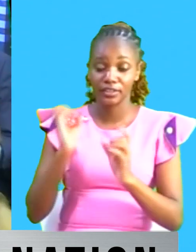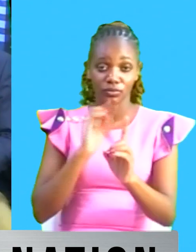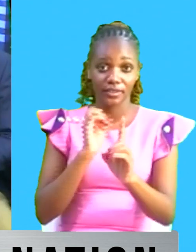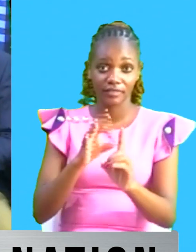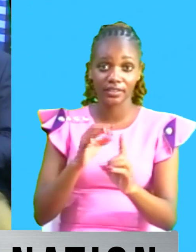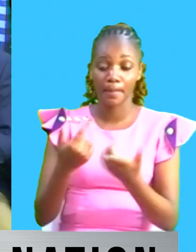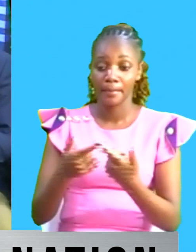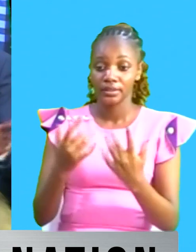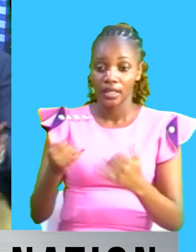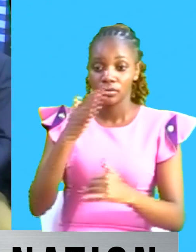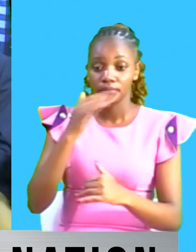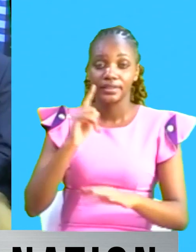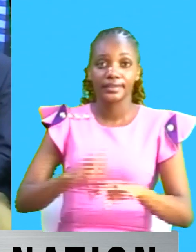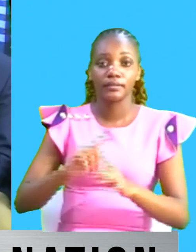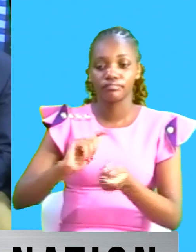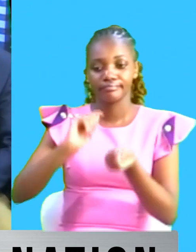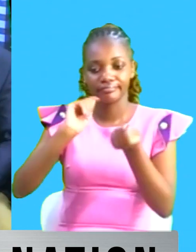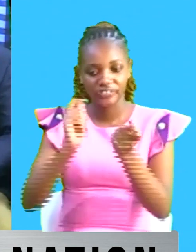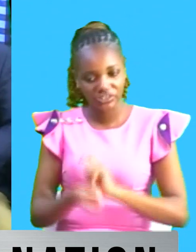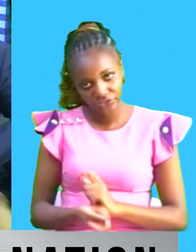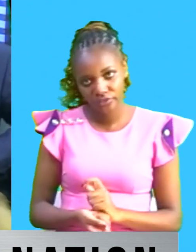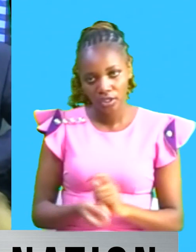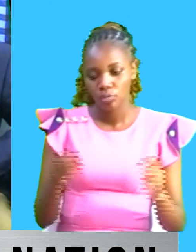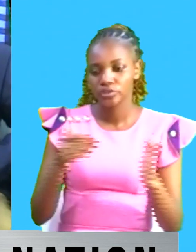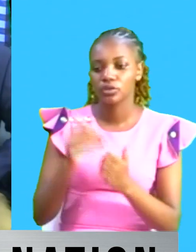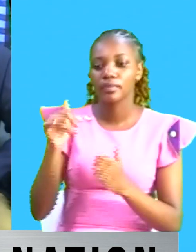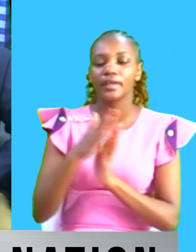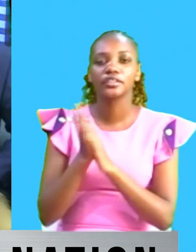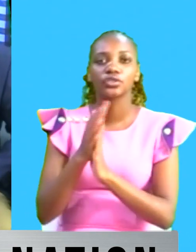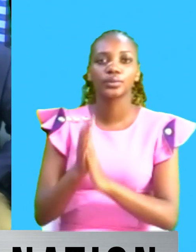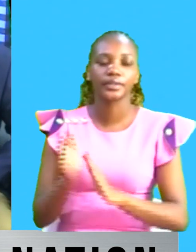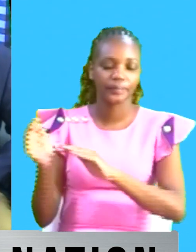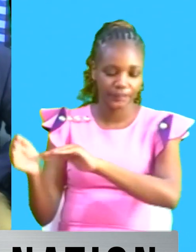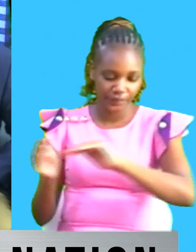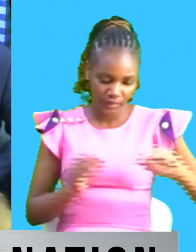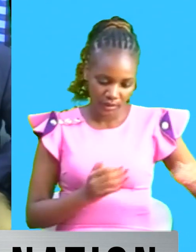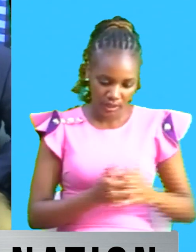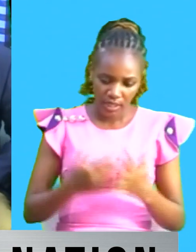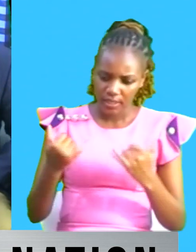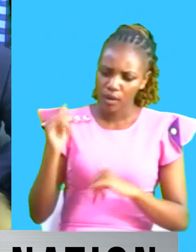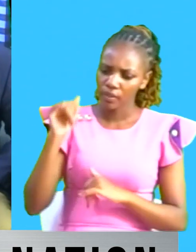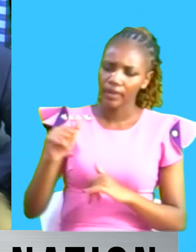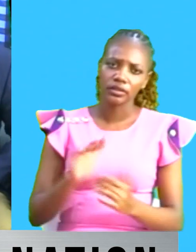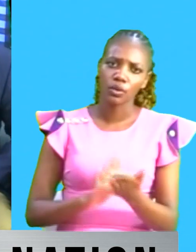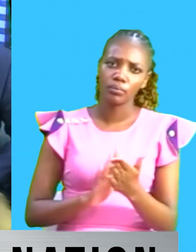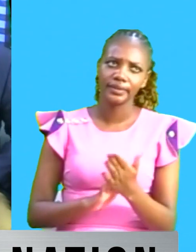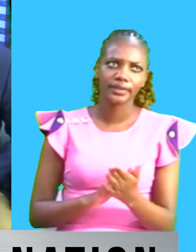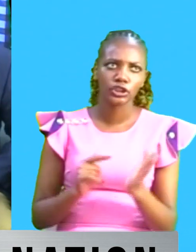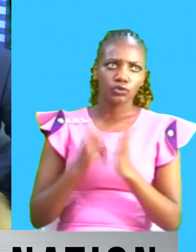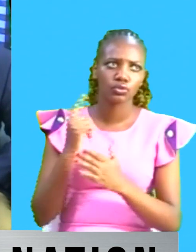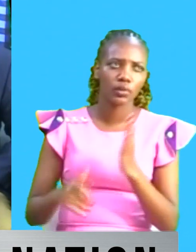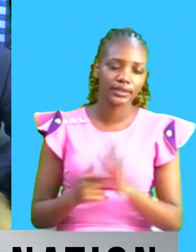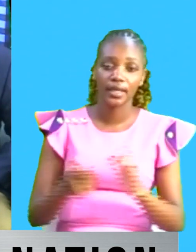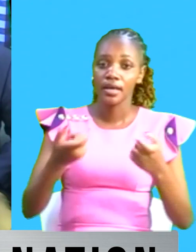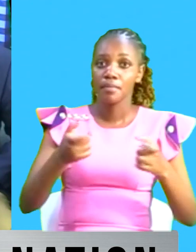that from your rhetorics. That tells me something then, that the media did a good thing to